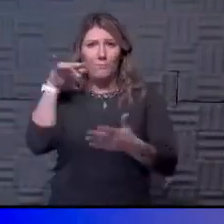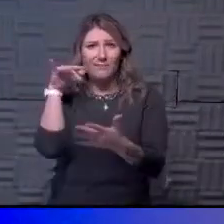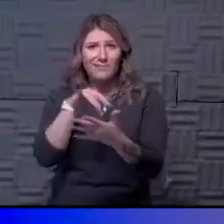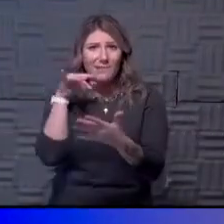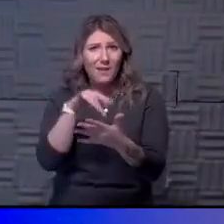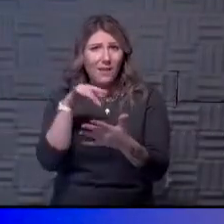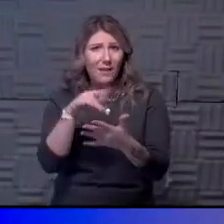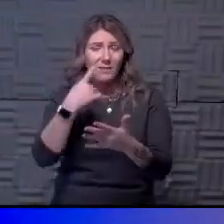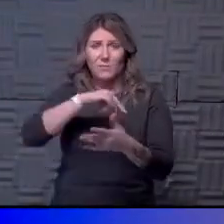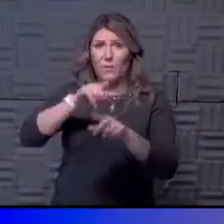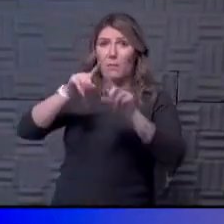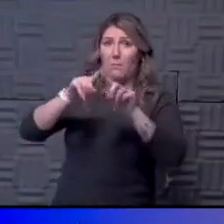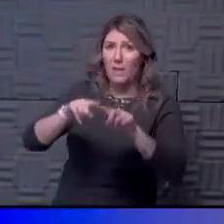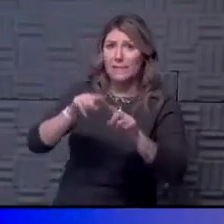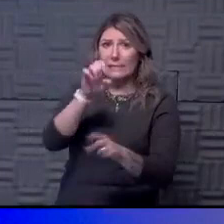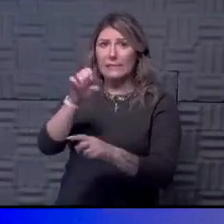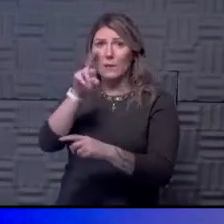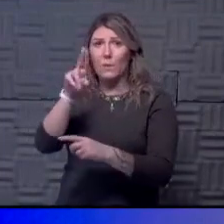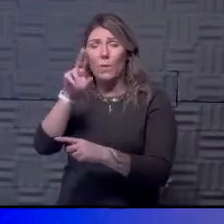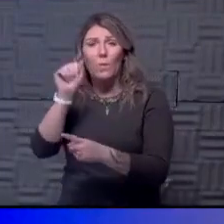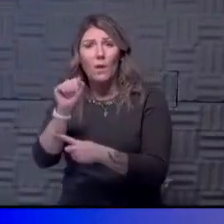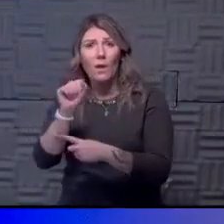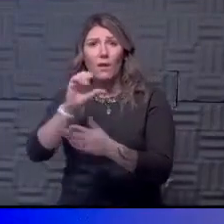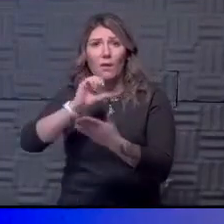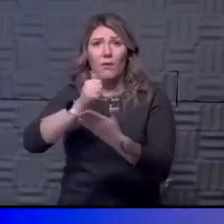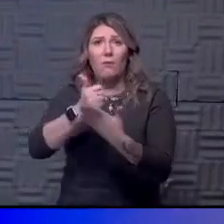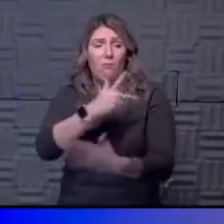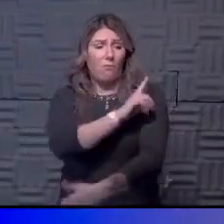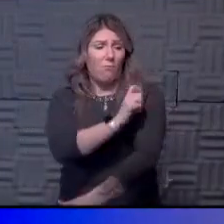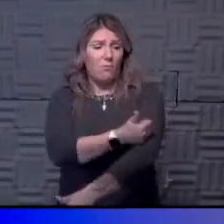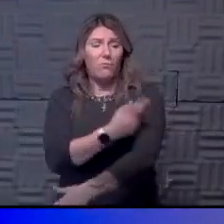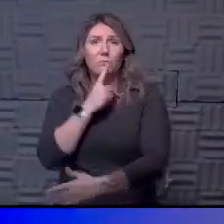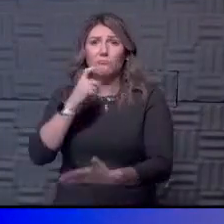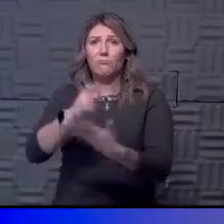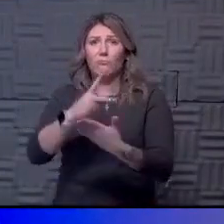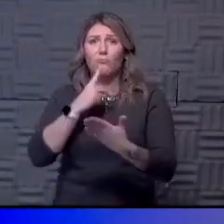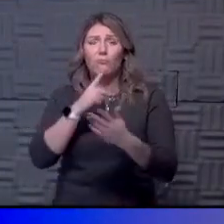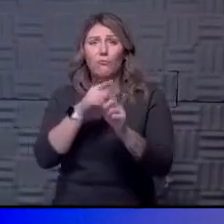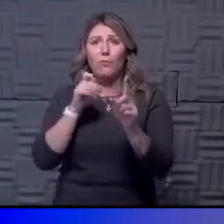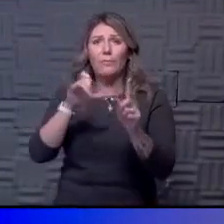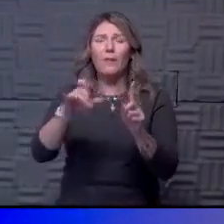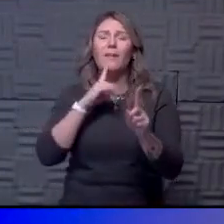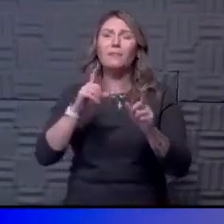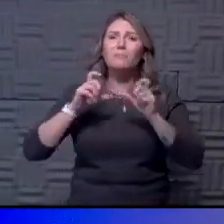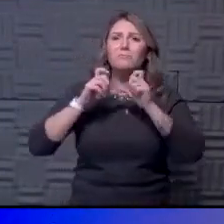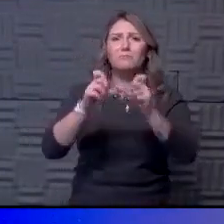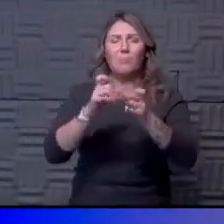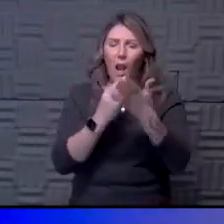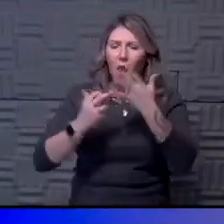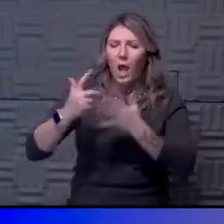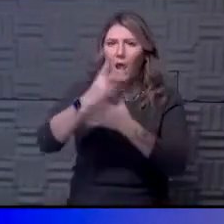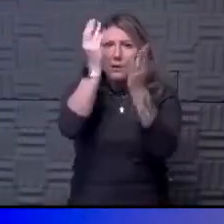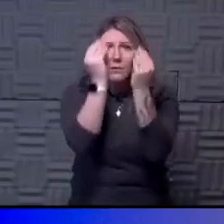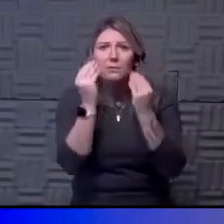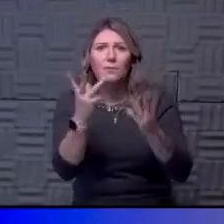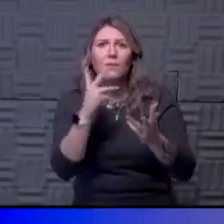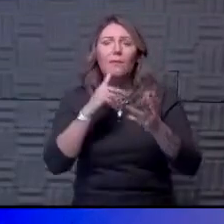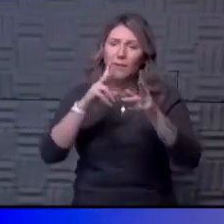that is what we base the emergency use authorization. But we continue to collect data and